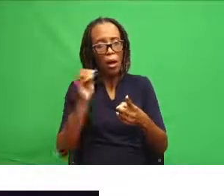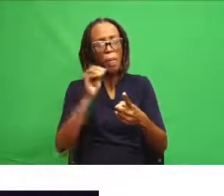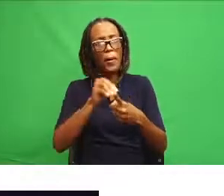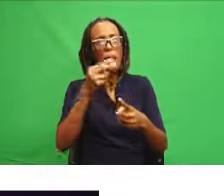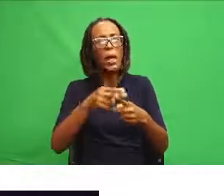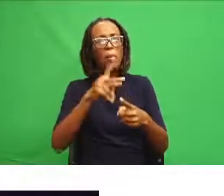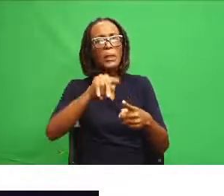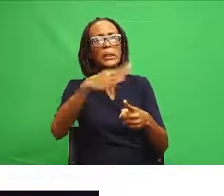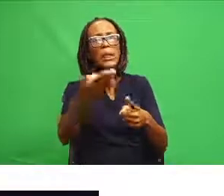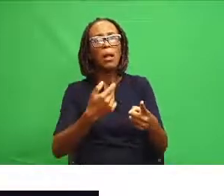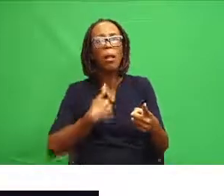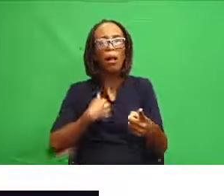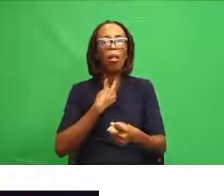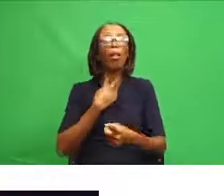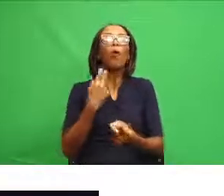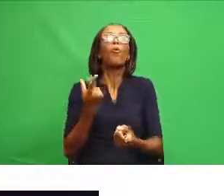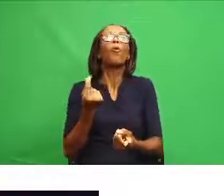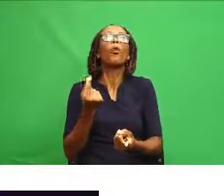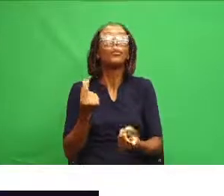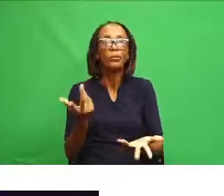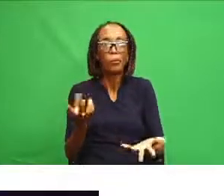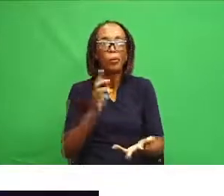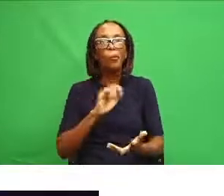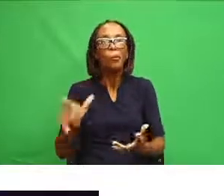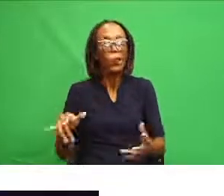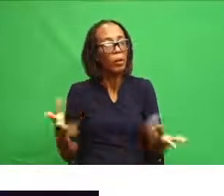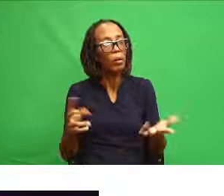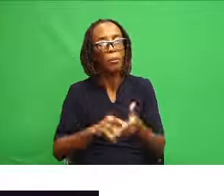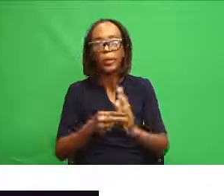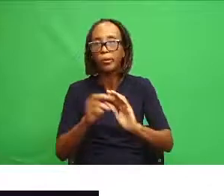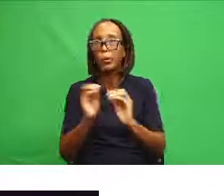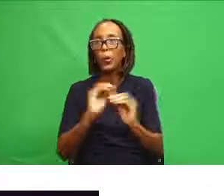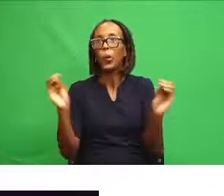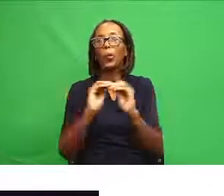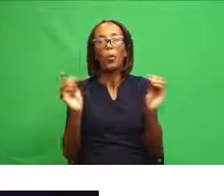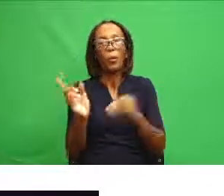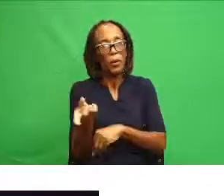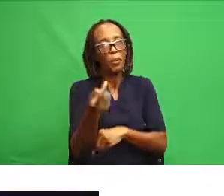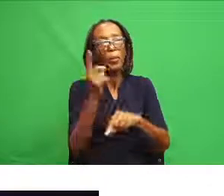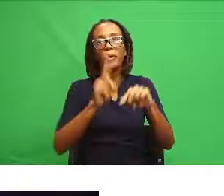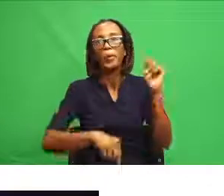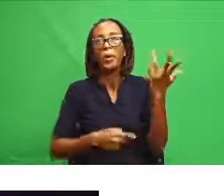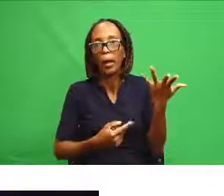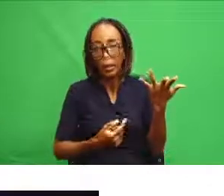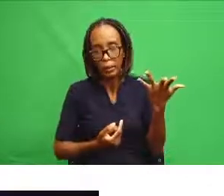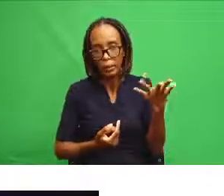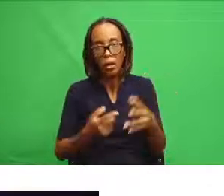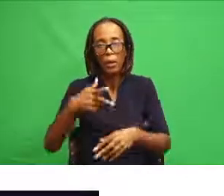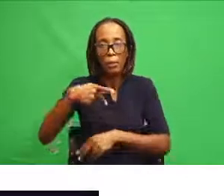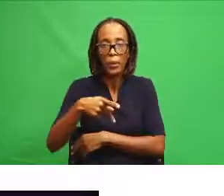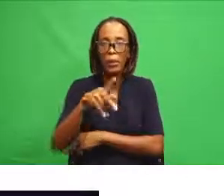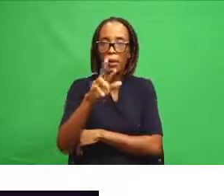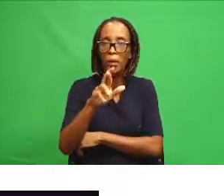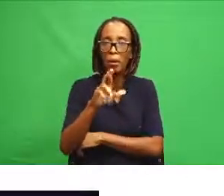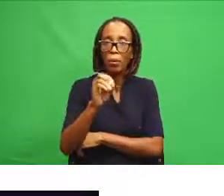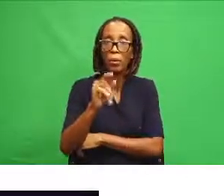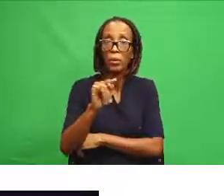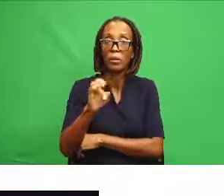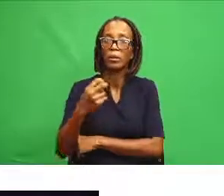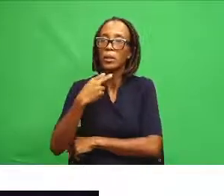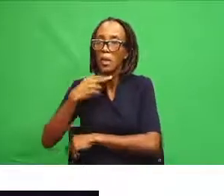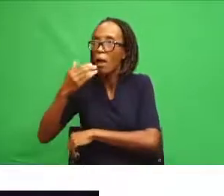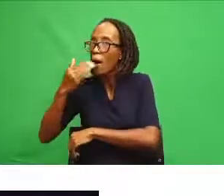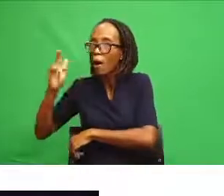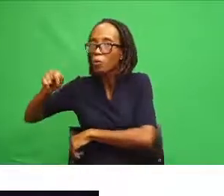after you do, in which case the will has nobody to execute it, and it cannot be probated without an executor. All